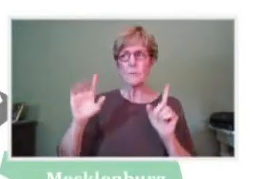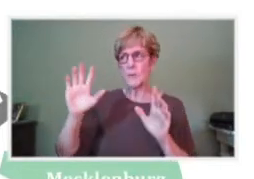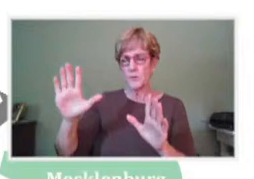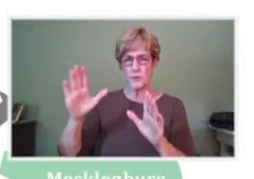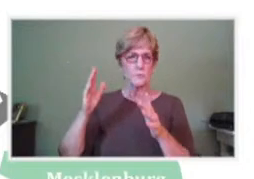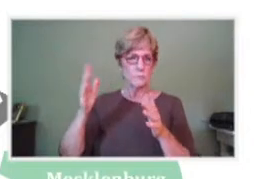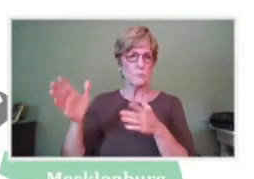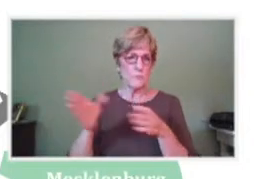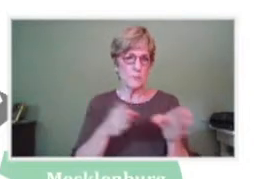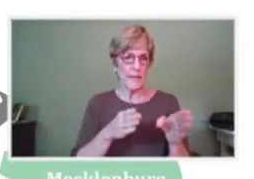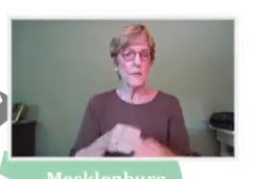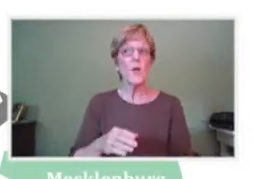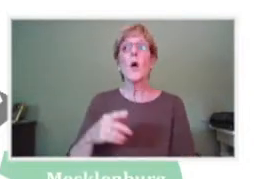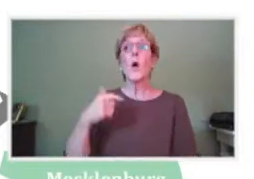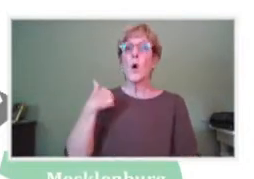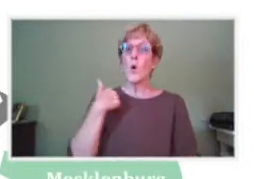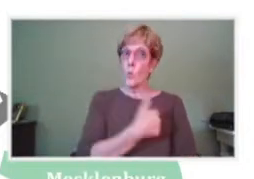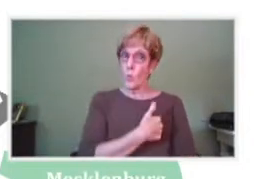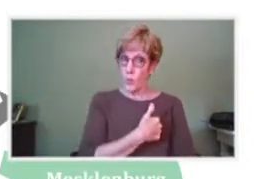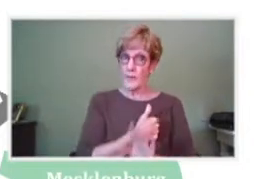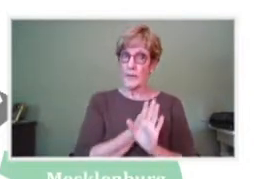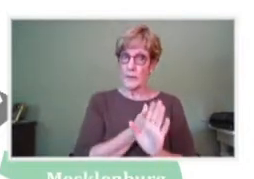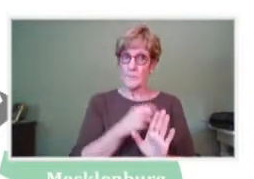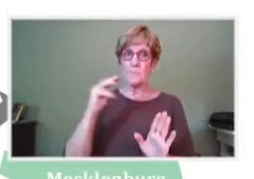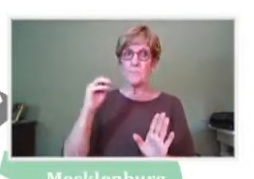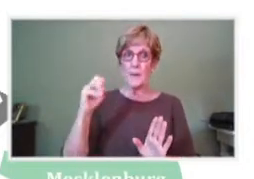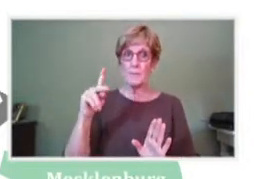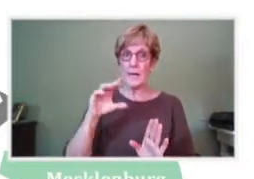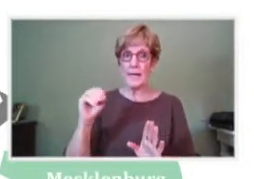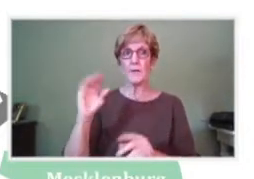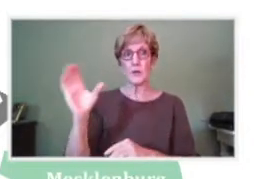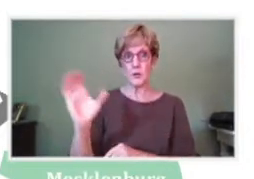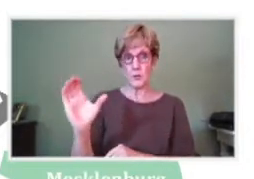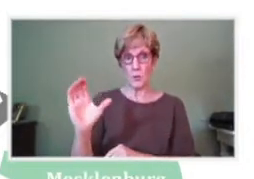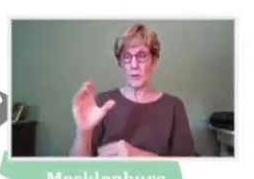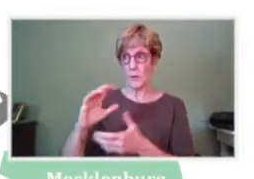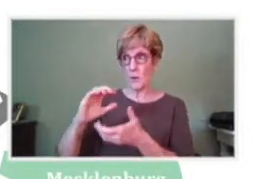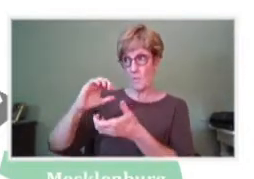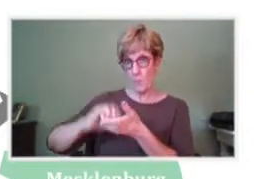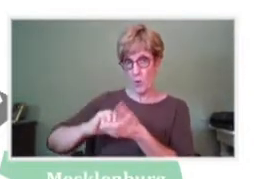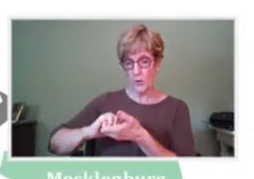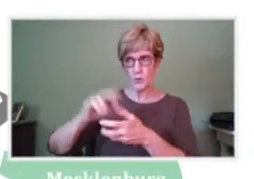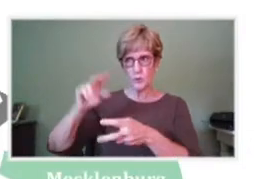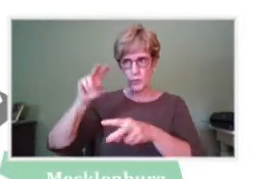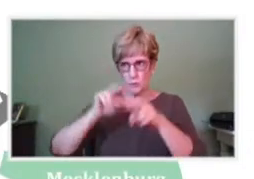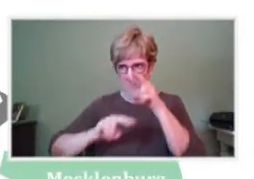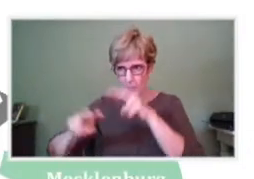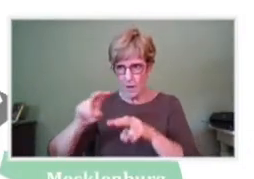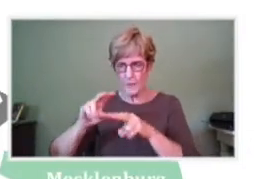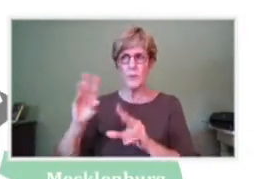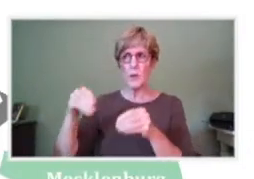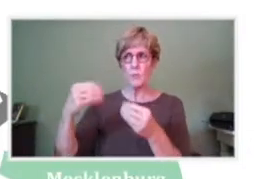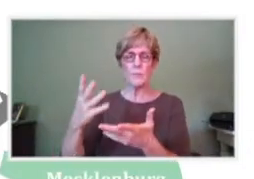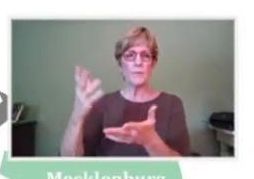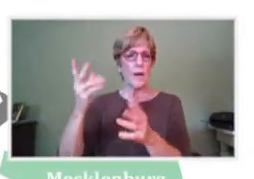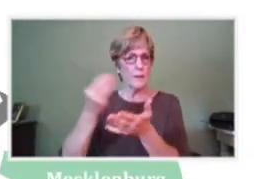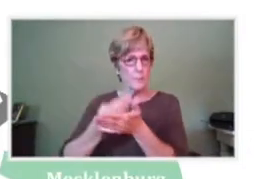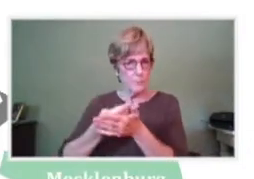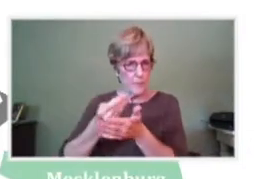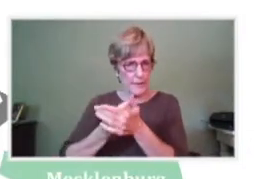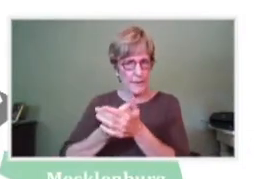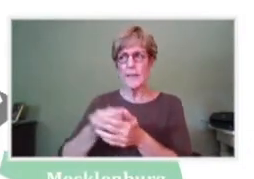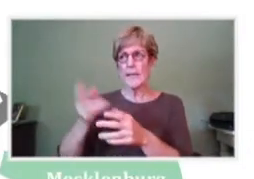Again, we as Mecklenburg County and the City of Charlotte partner to monitor and provide staffing and resource support. So